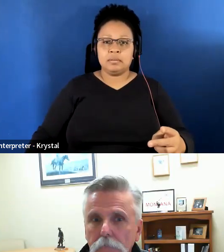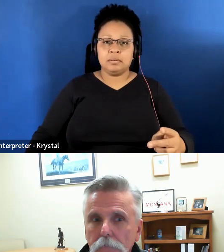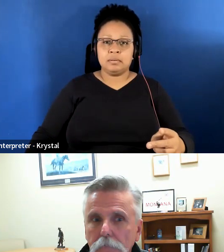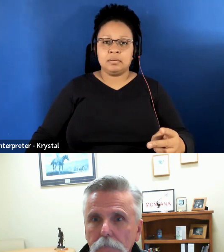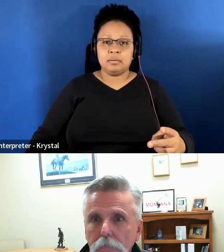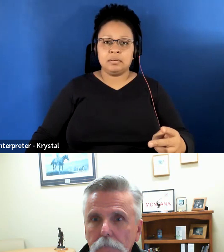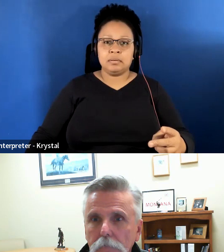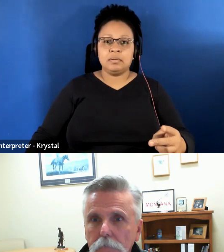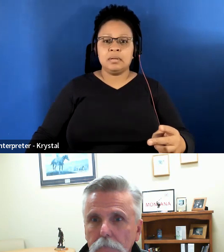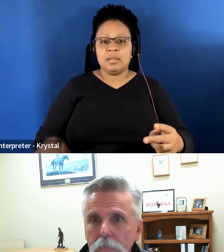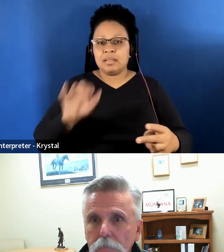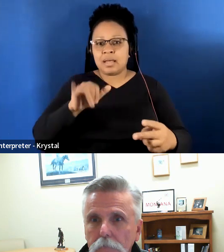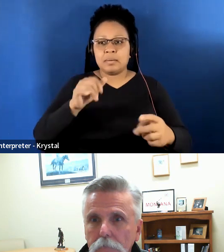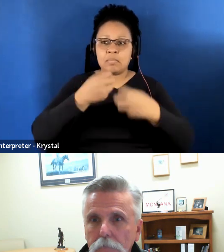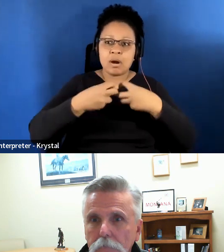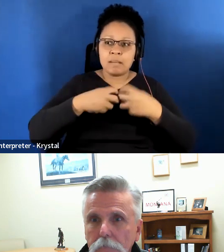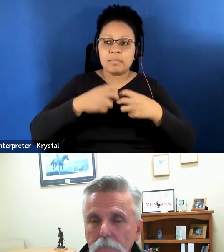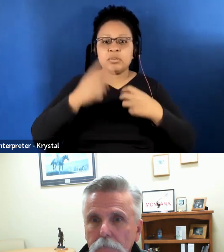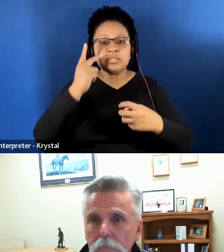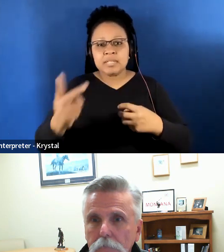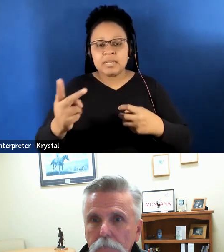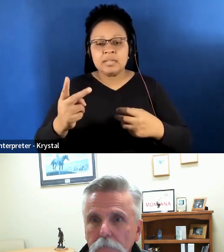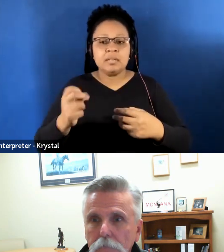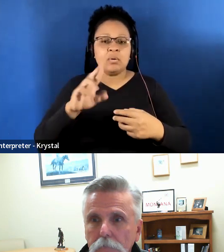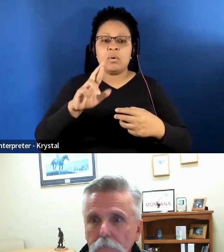is this not an issue for everyone right now?